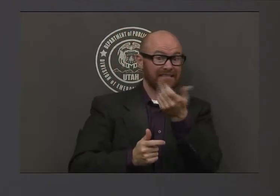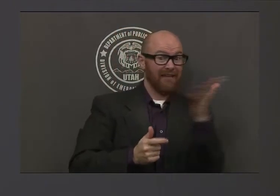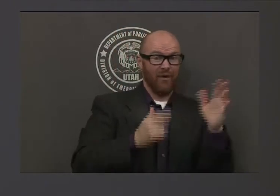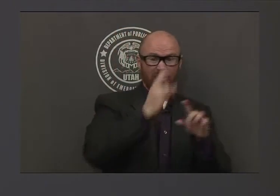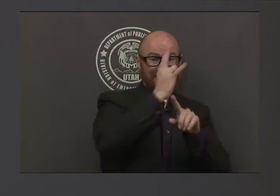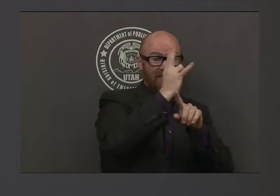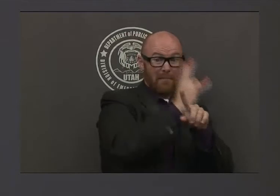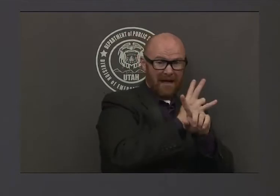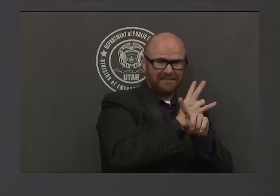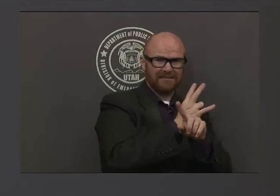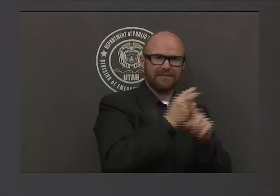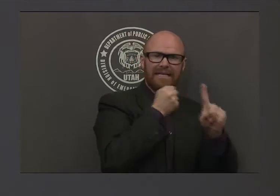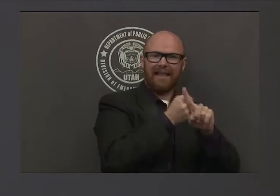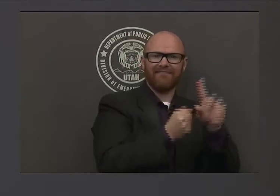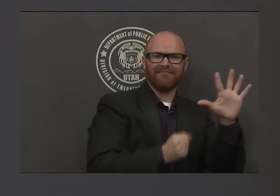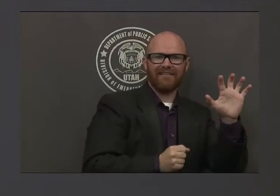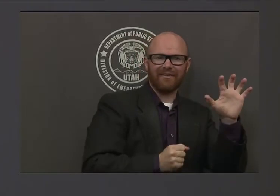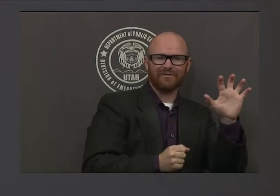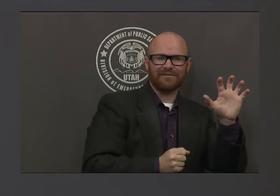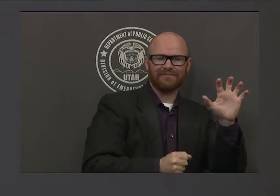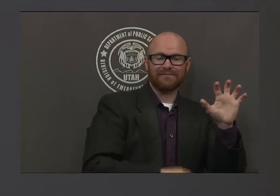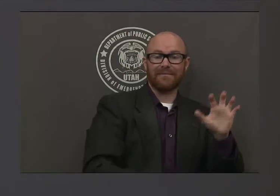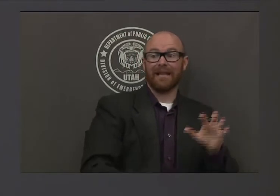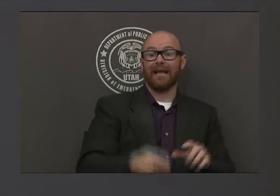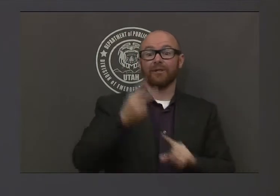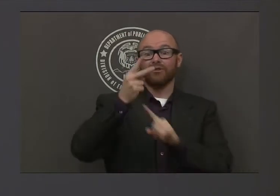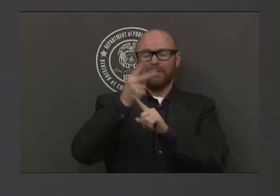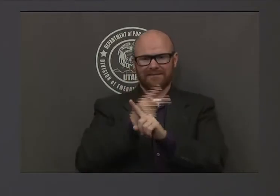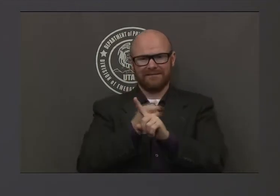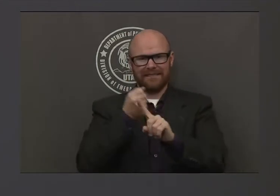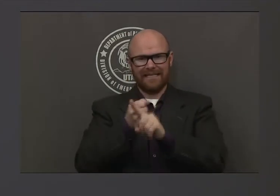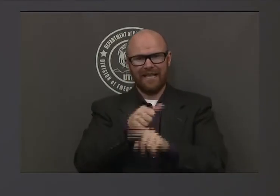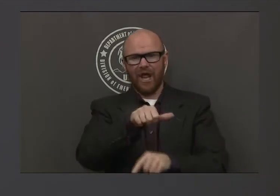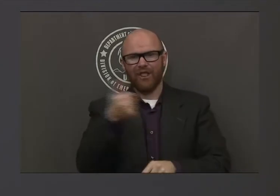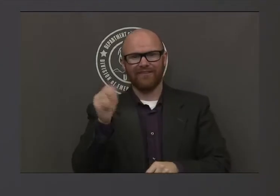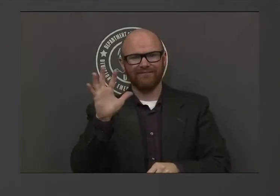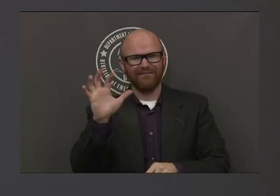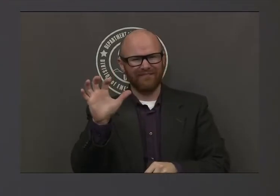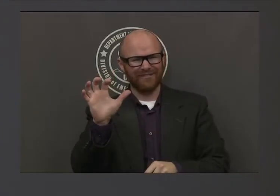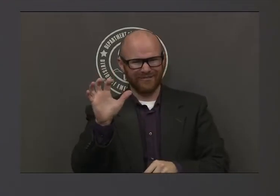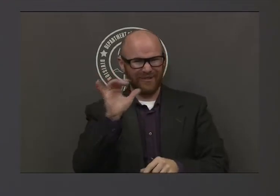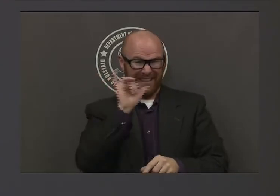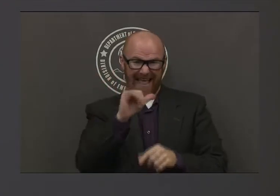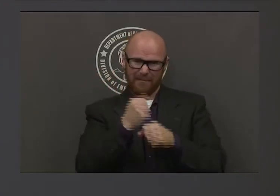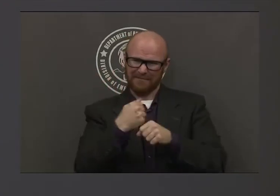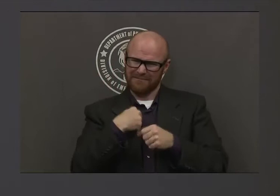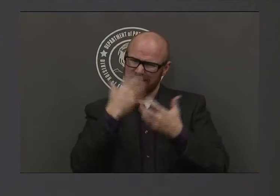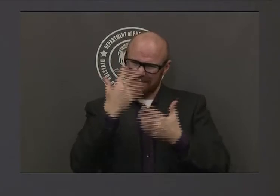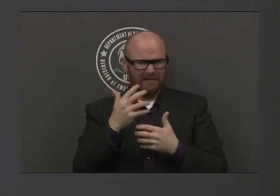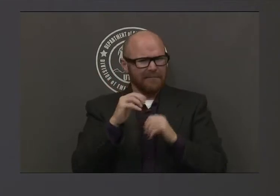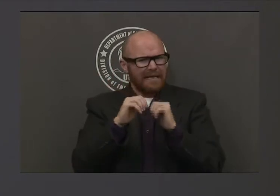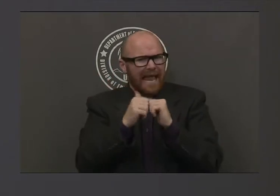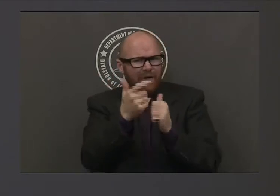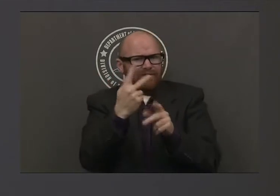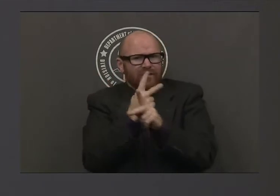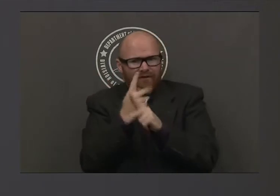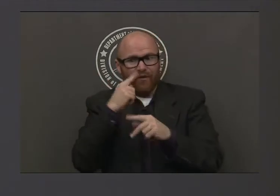that. What are your thoughts on that, and how will Utahns' behavior affect how quickly we get to the next grim milestone in deaths?